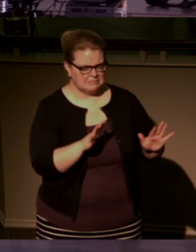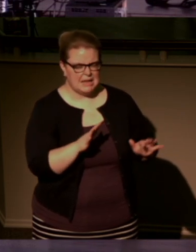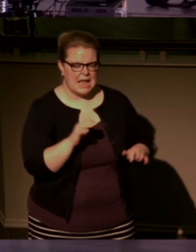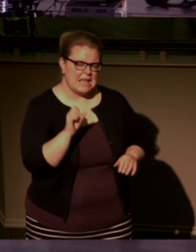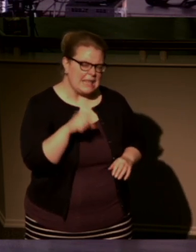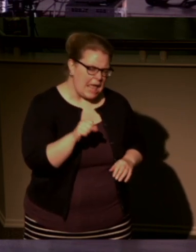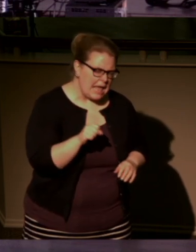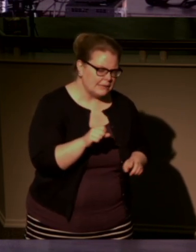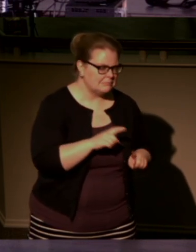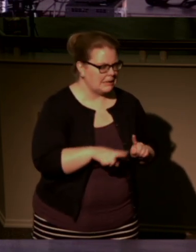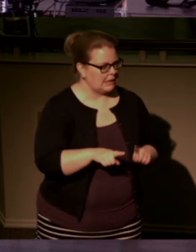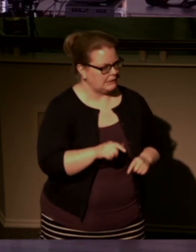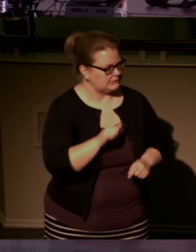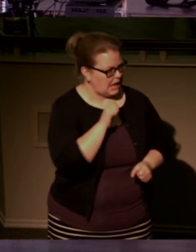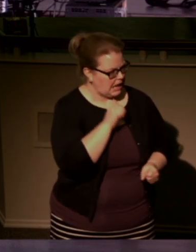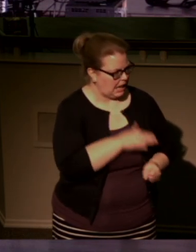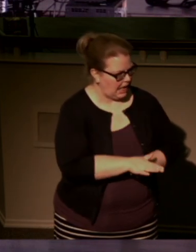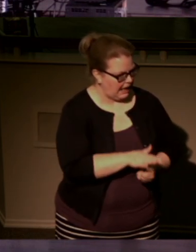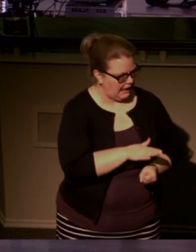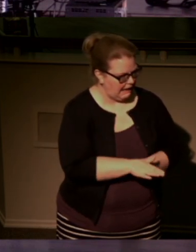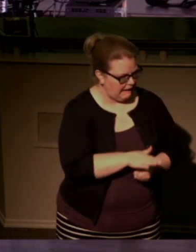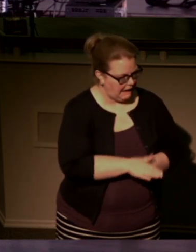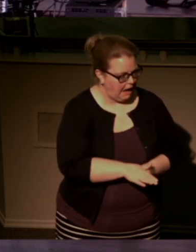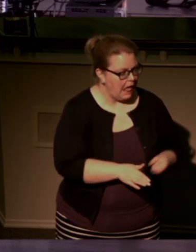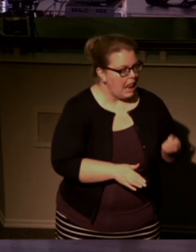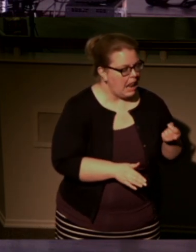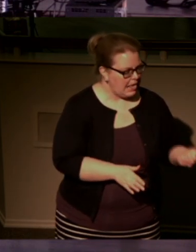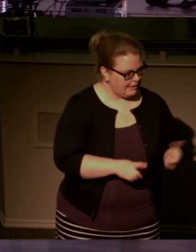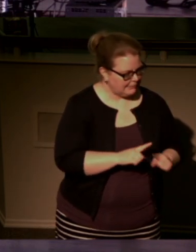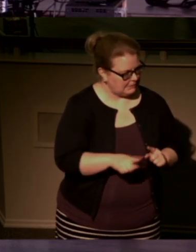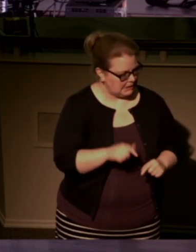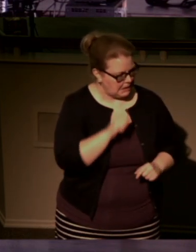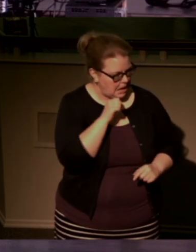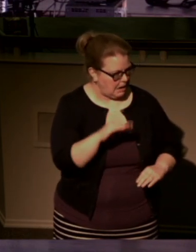enough. It's something, but it's not enough.